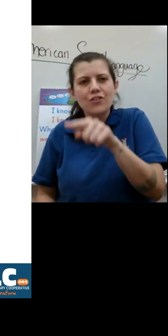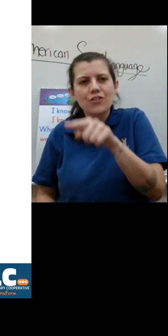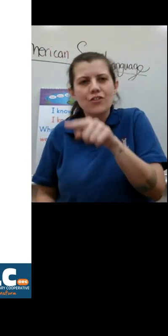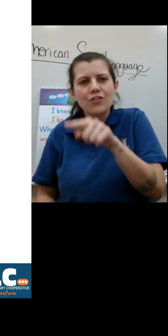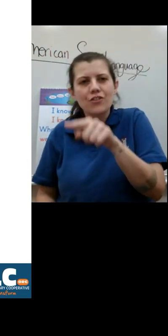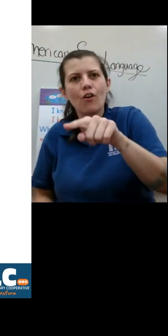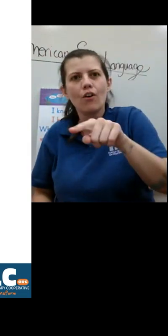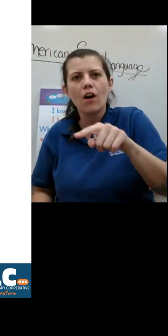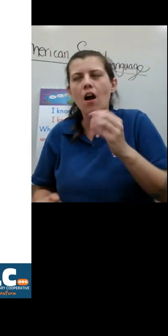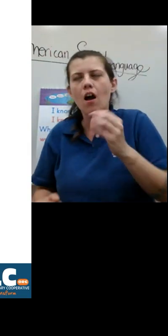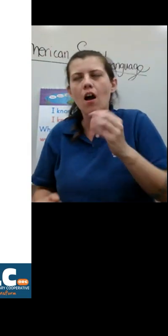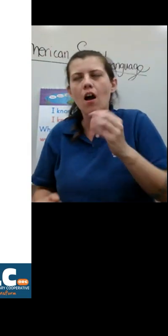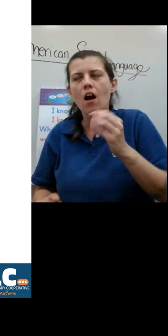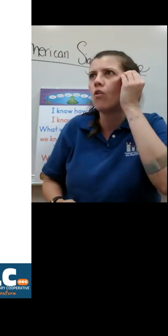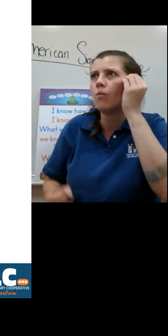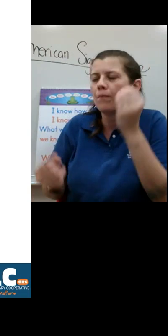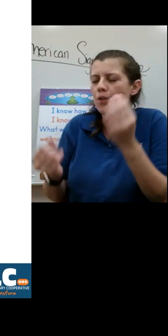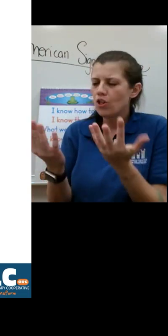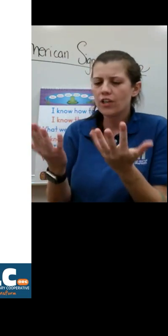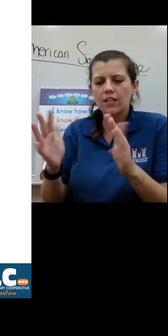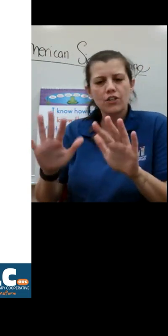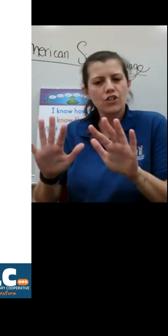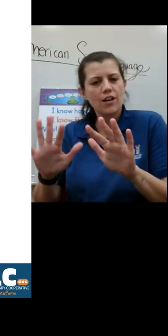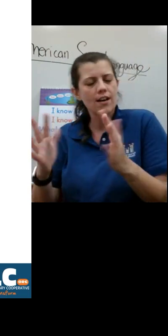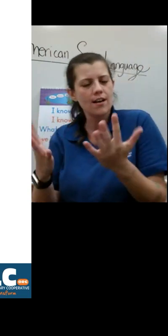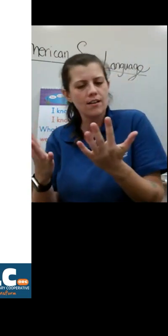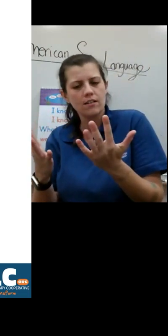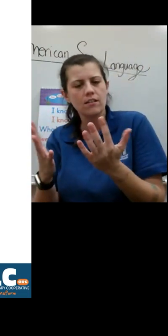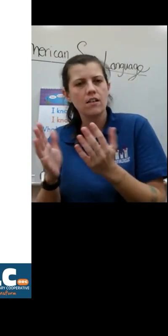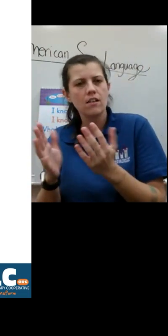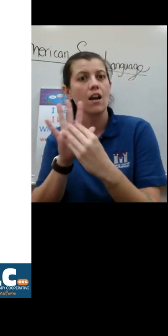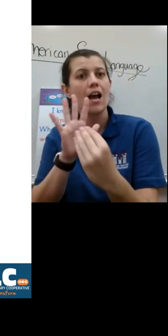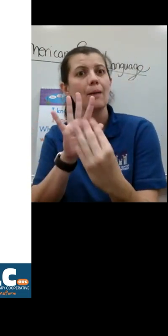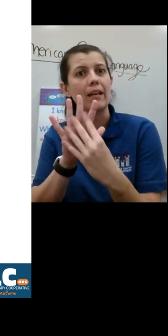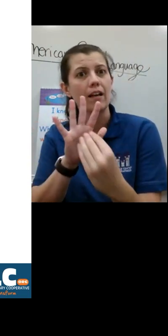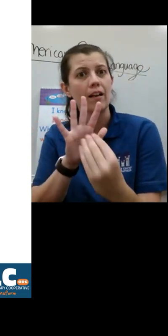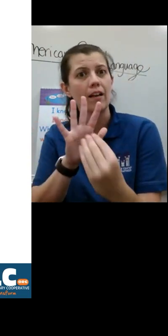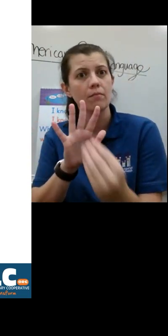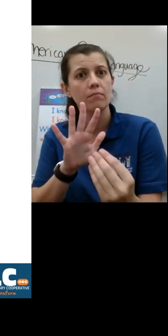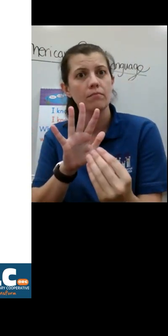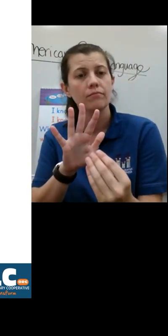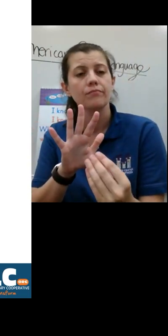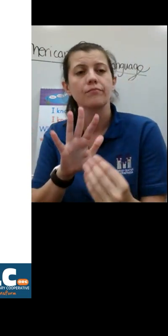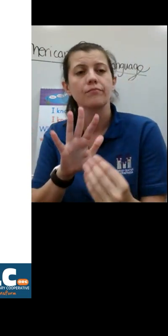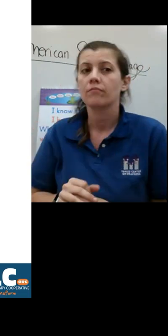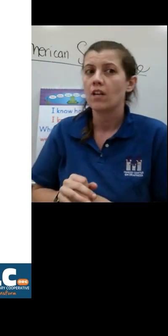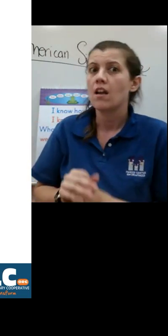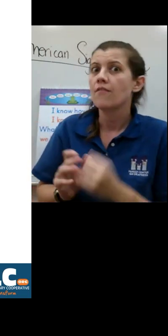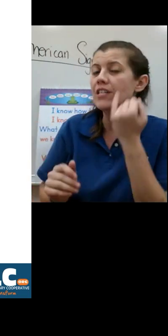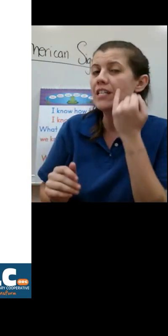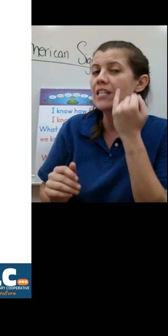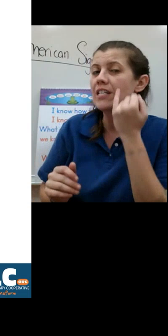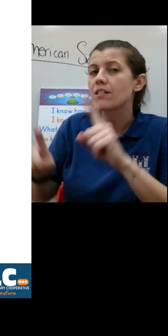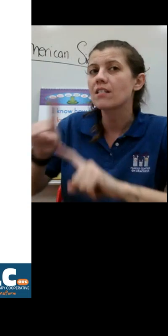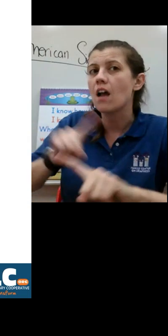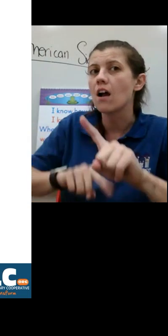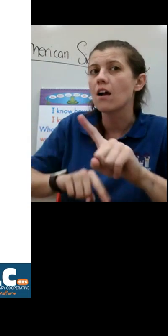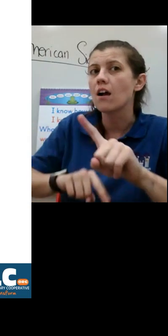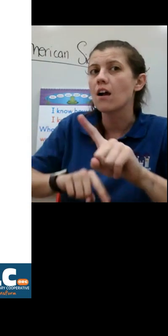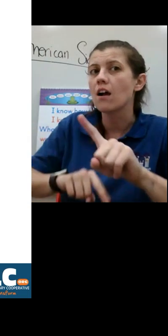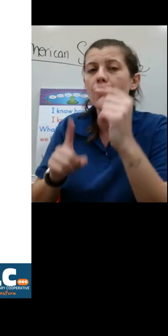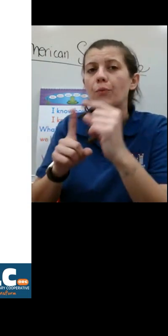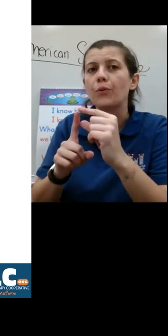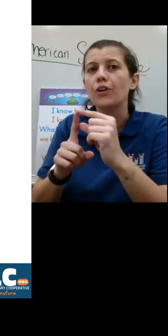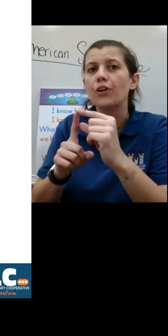only imagine you all at home looking at your hands and copying them. If you need